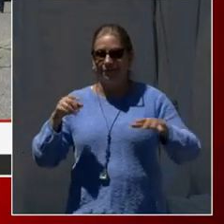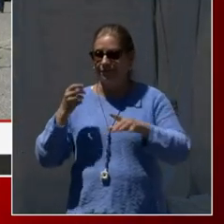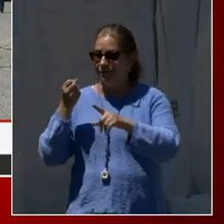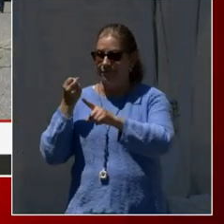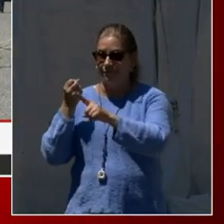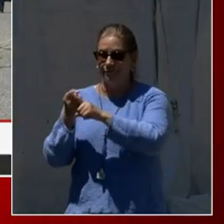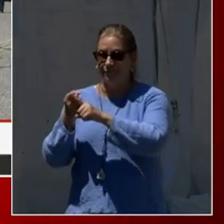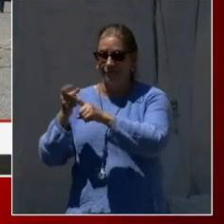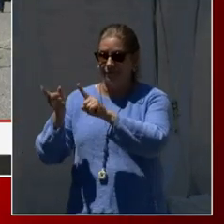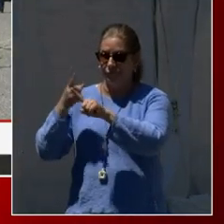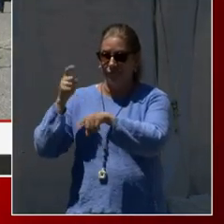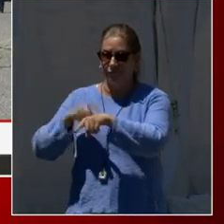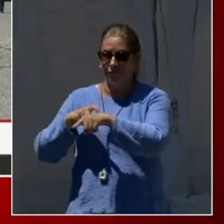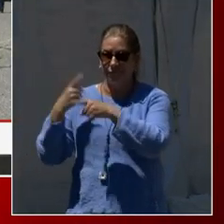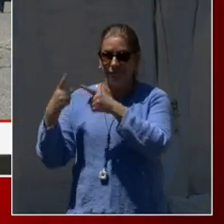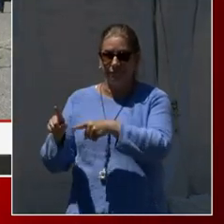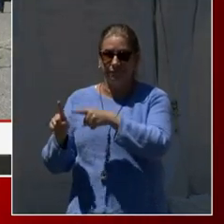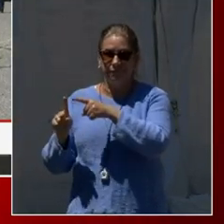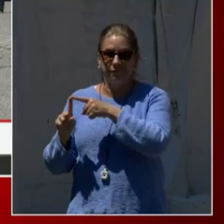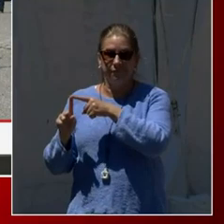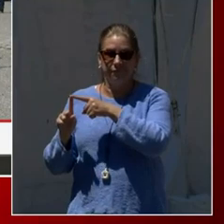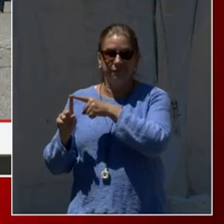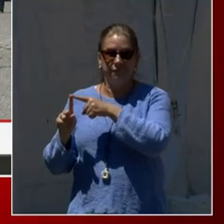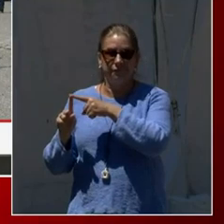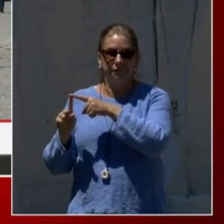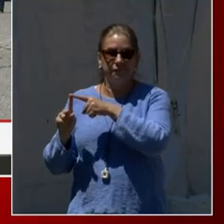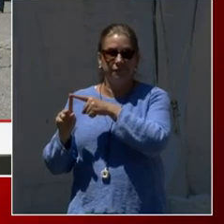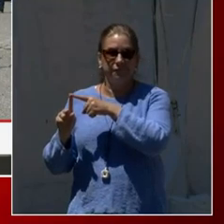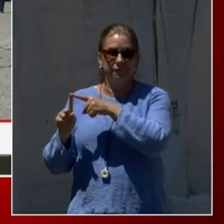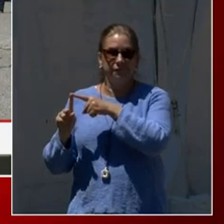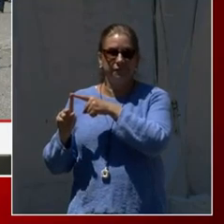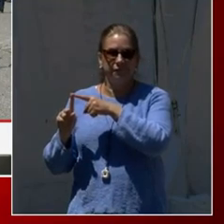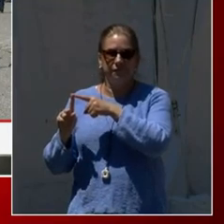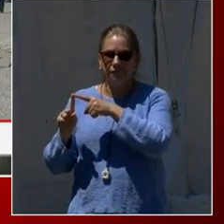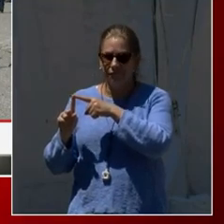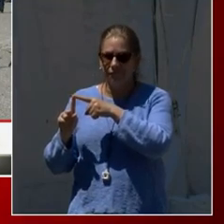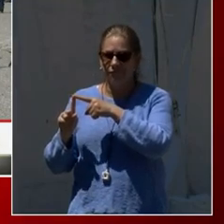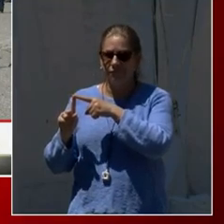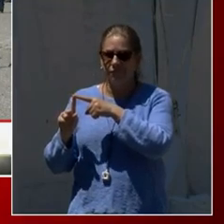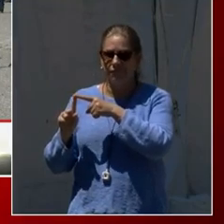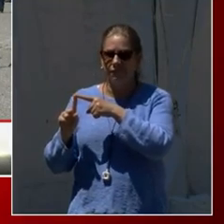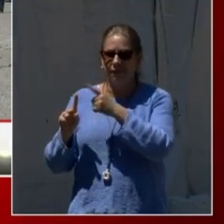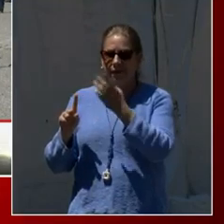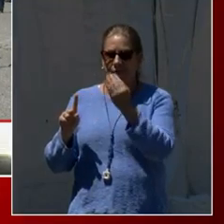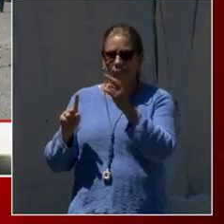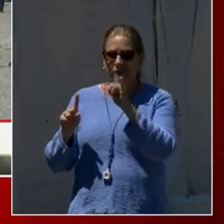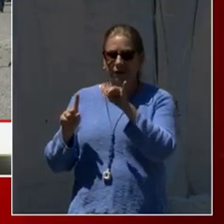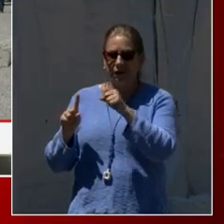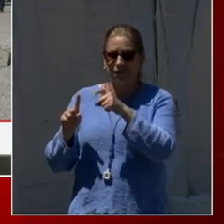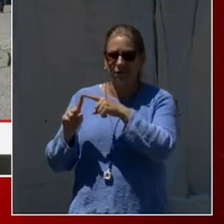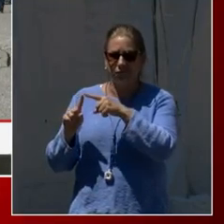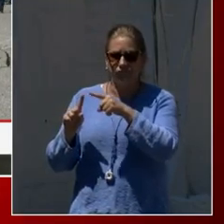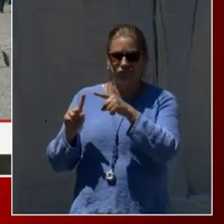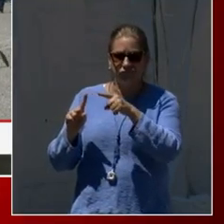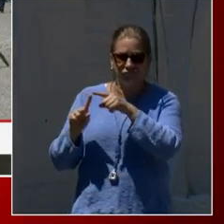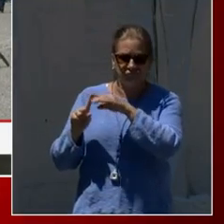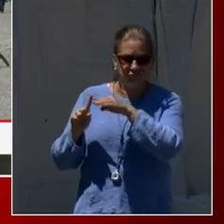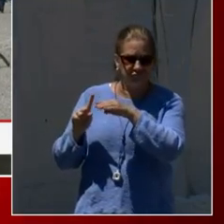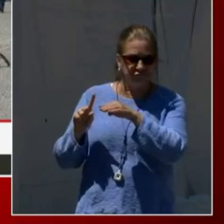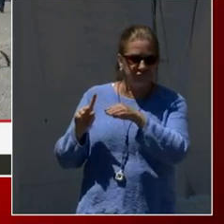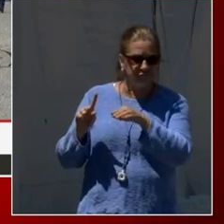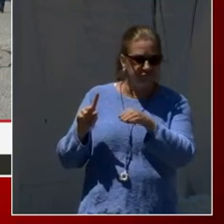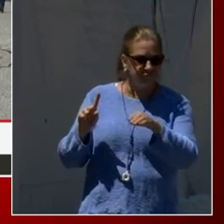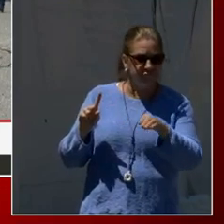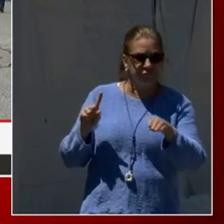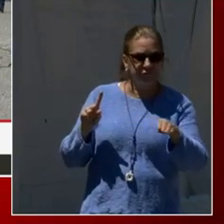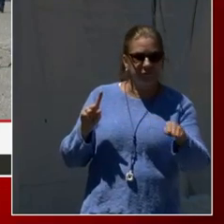well. After we met 14 days of decline when we were still in phase 0, we continued to count those additional days